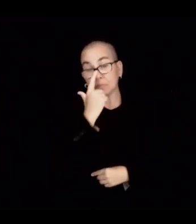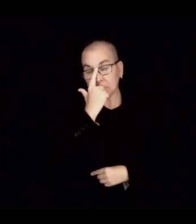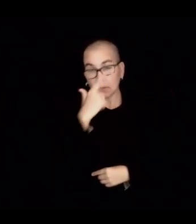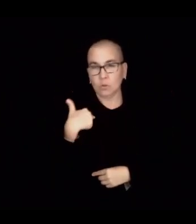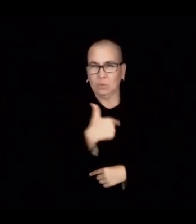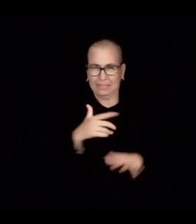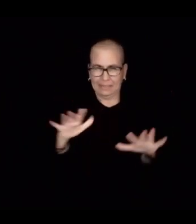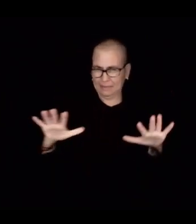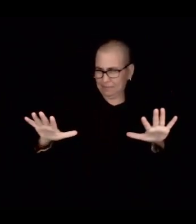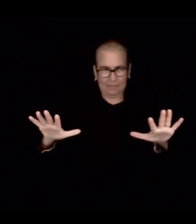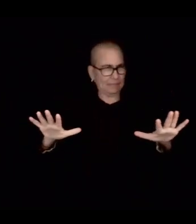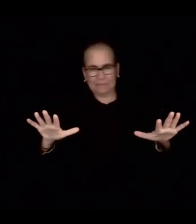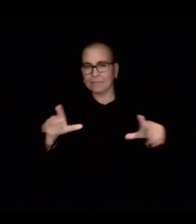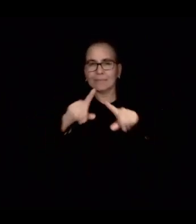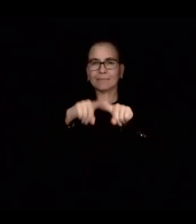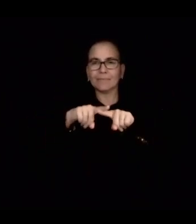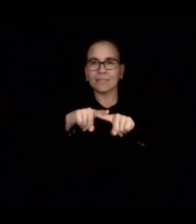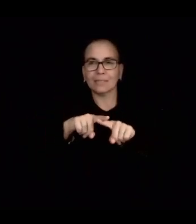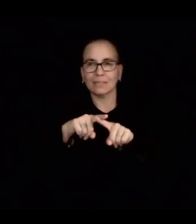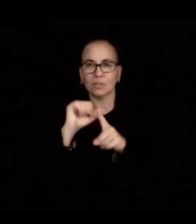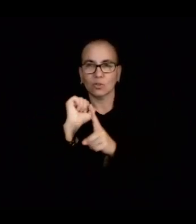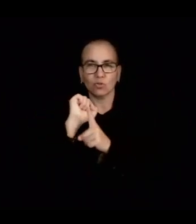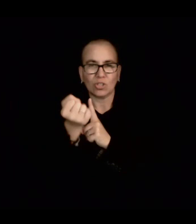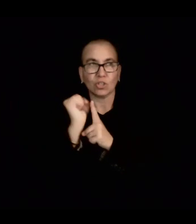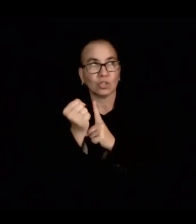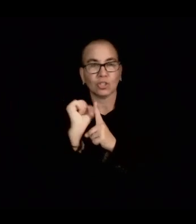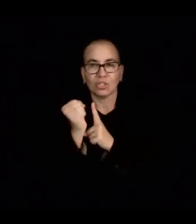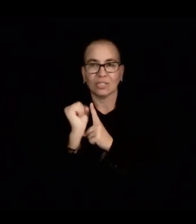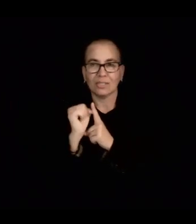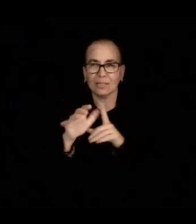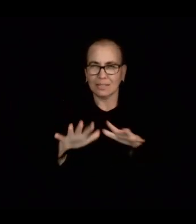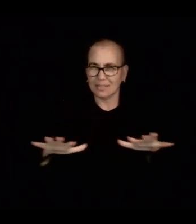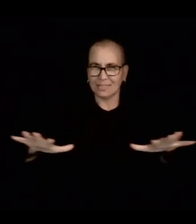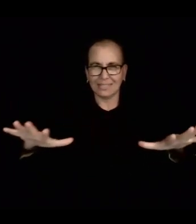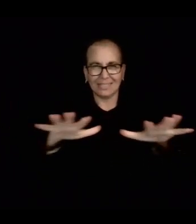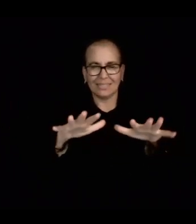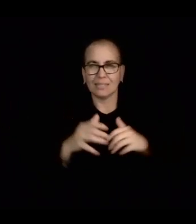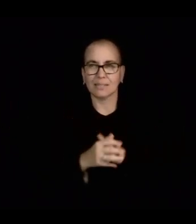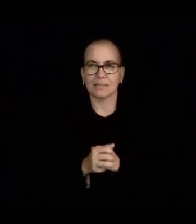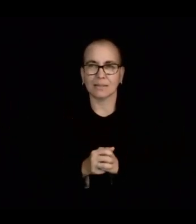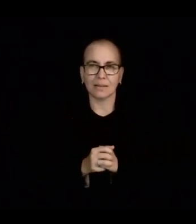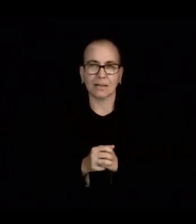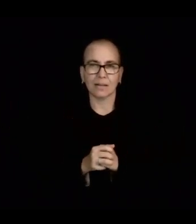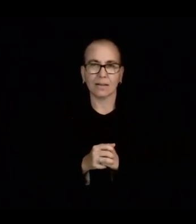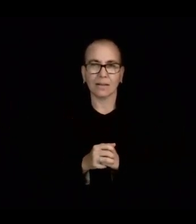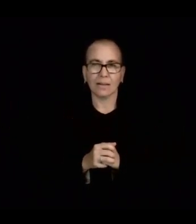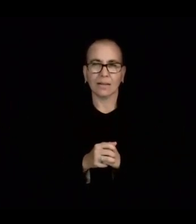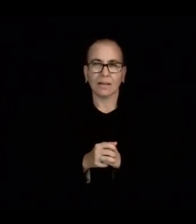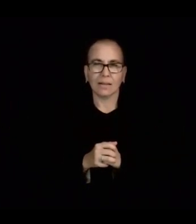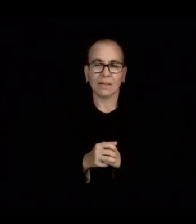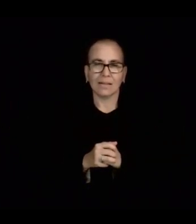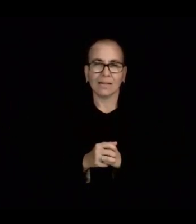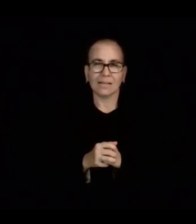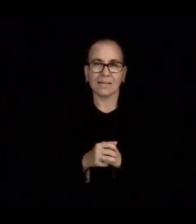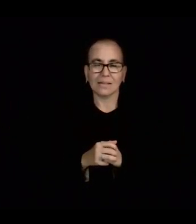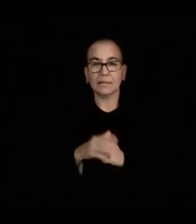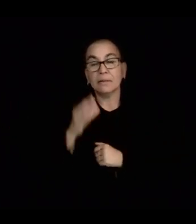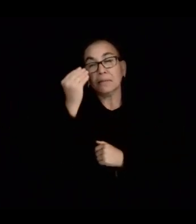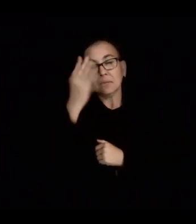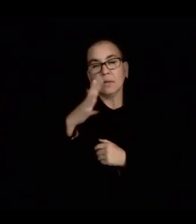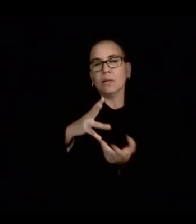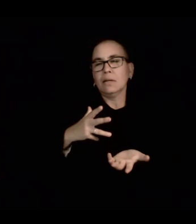to you for a while, so hopefully you've had a chance to have a break from this. But at different points in the outbreak, we've been in different places